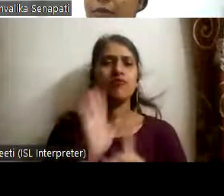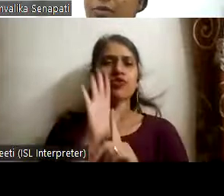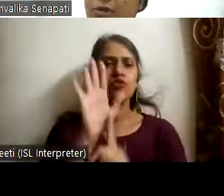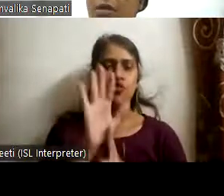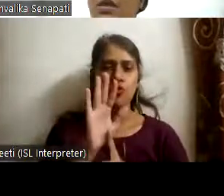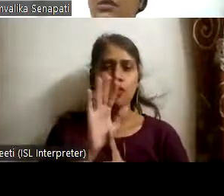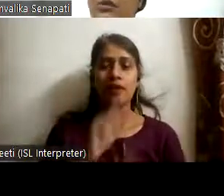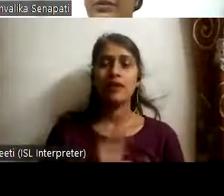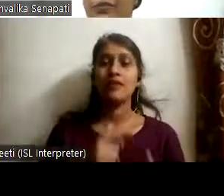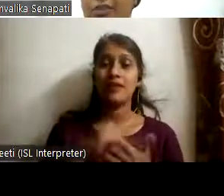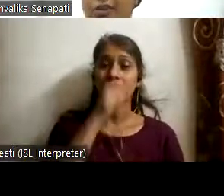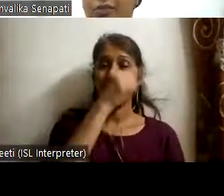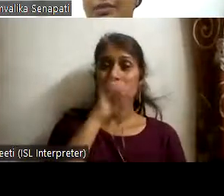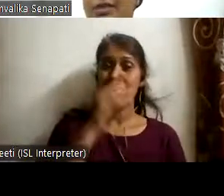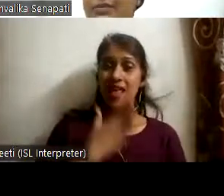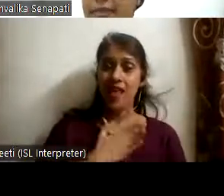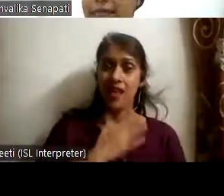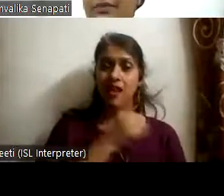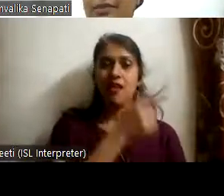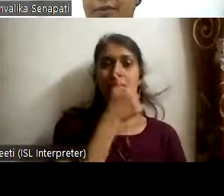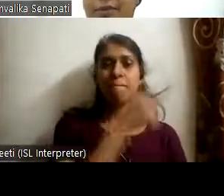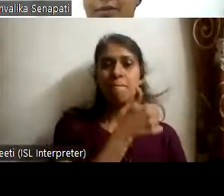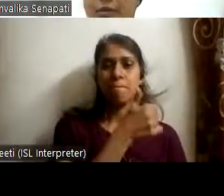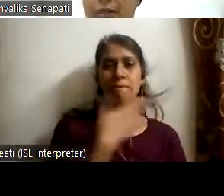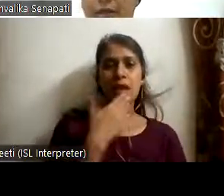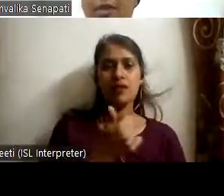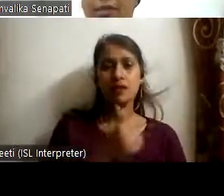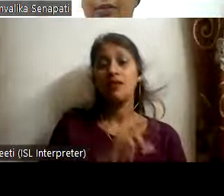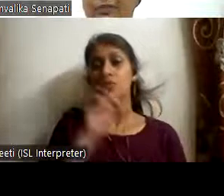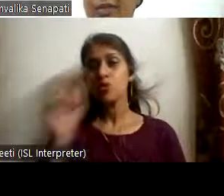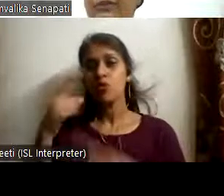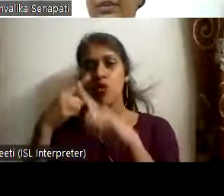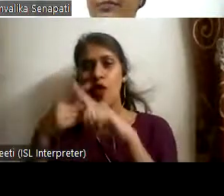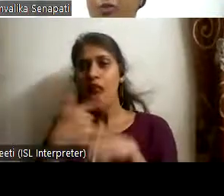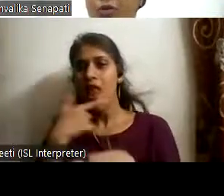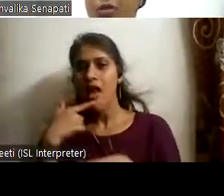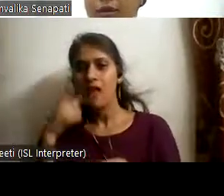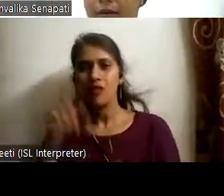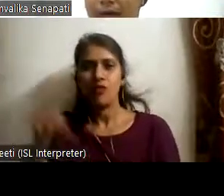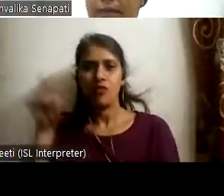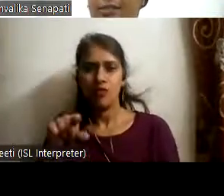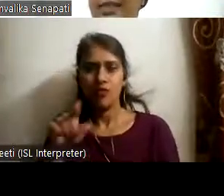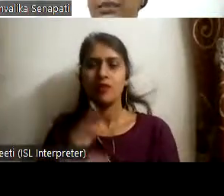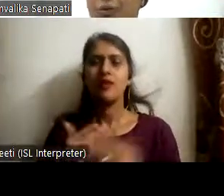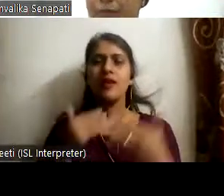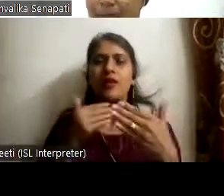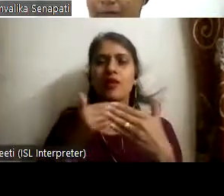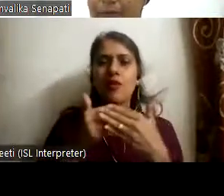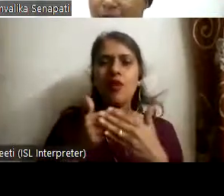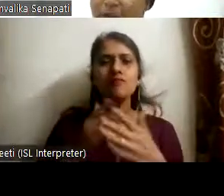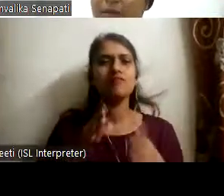the counter. So when the wheelchair user comes near the reception counter, there is space for him to go near, and his legs